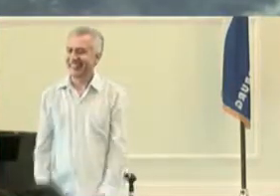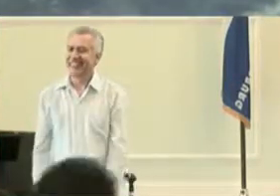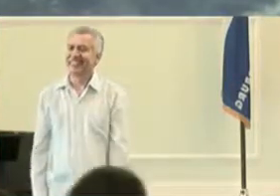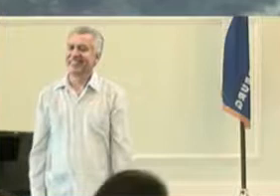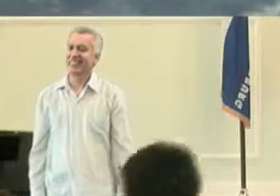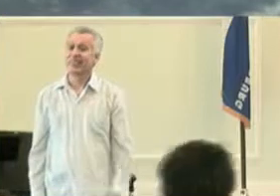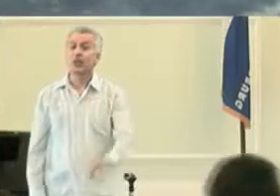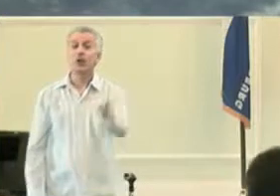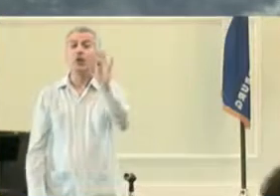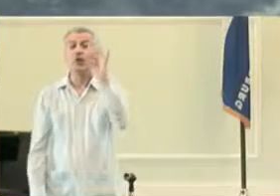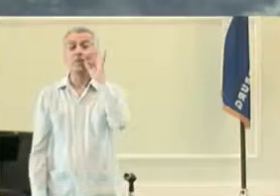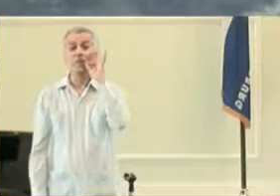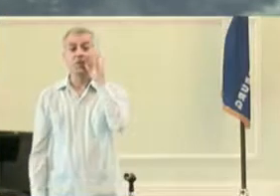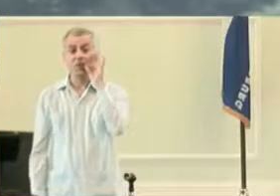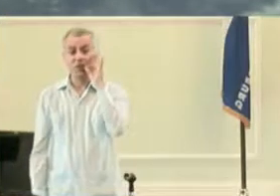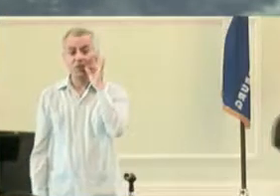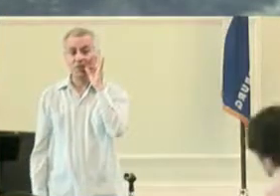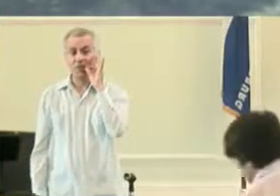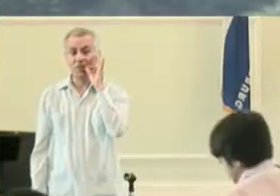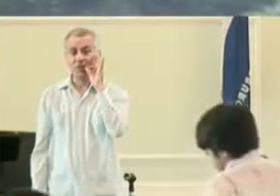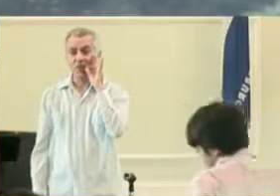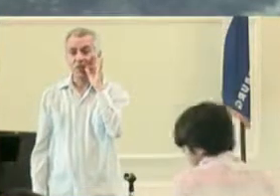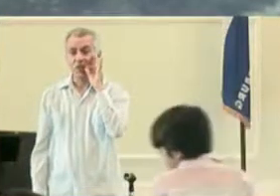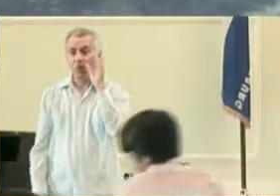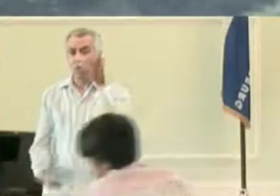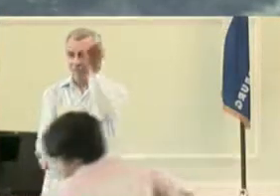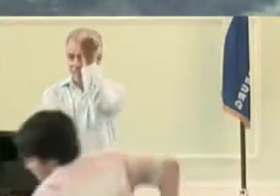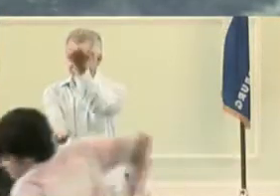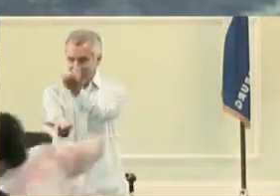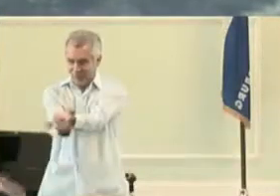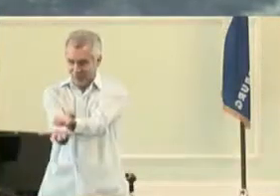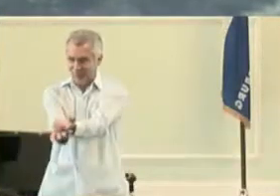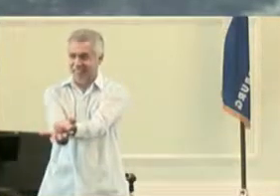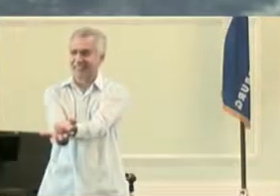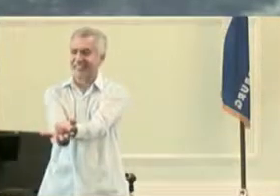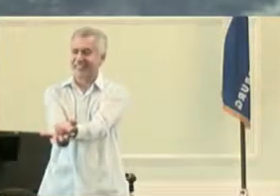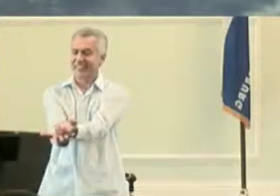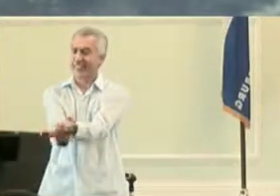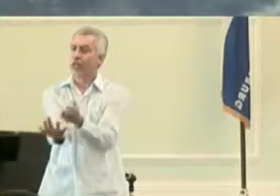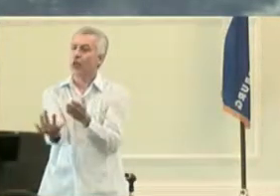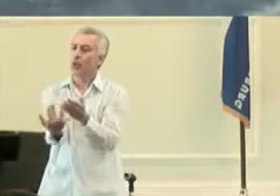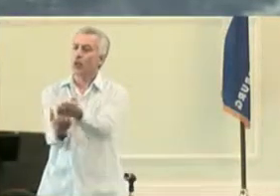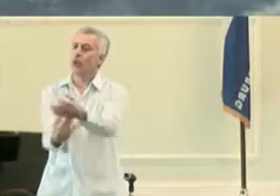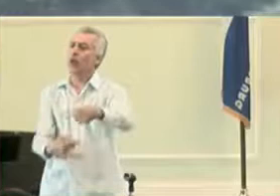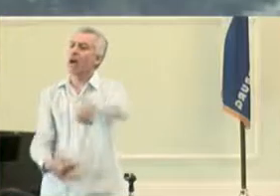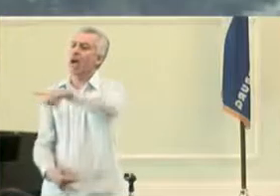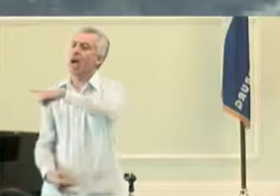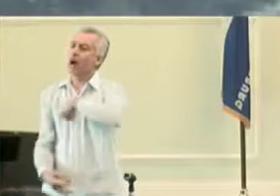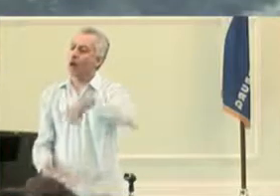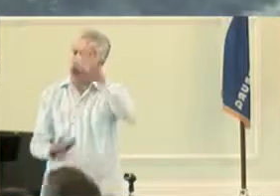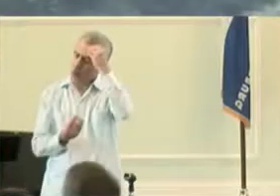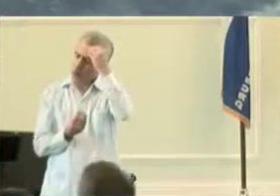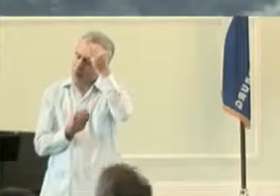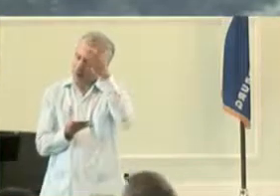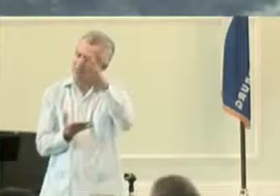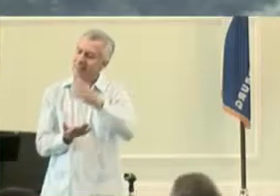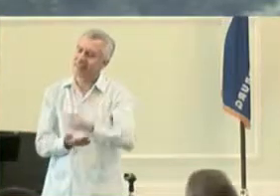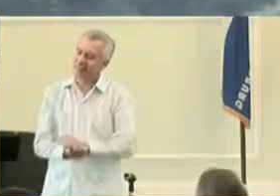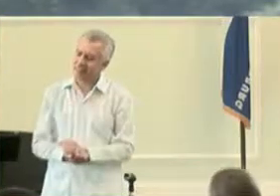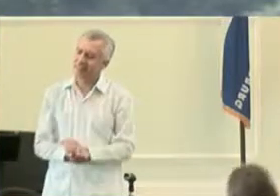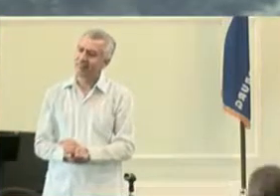So the fruit will be manifested through our obedience.